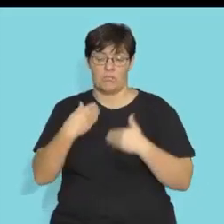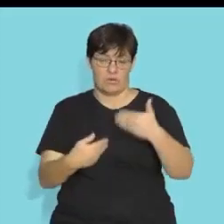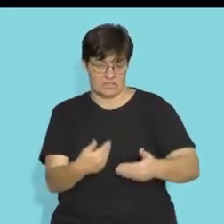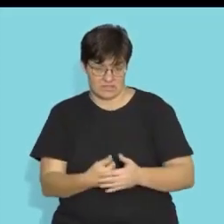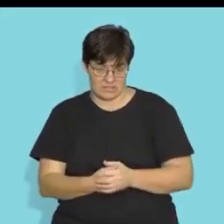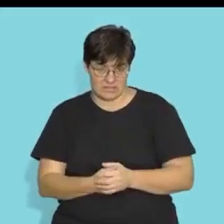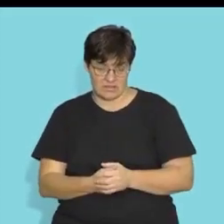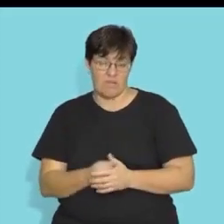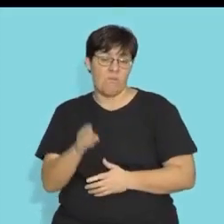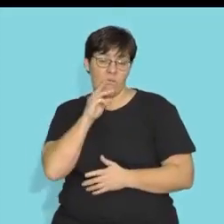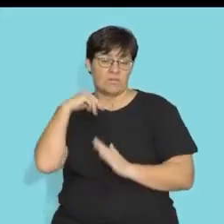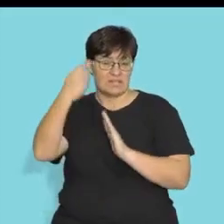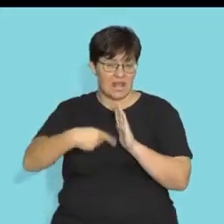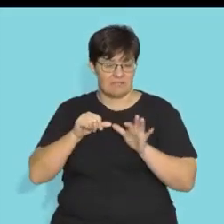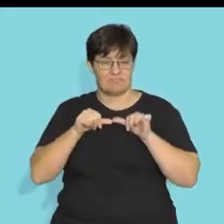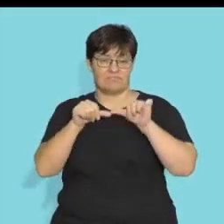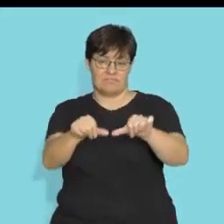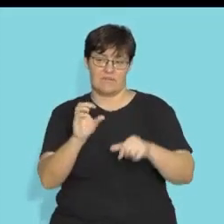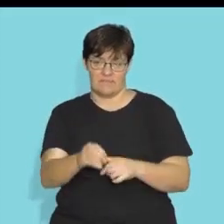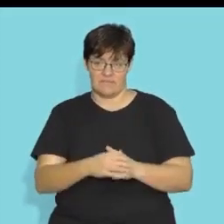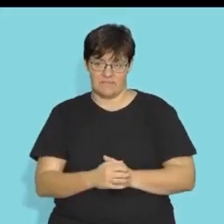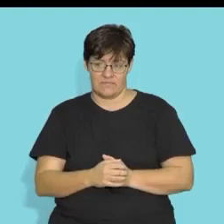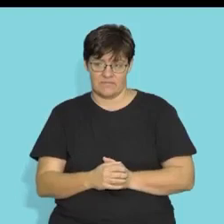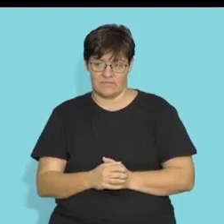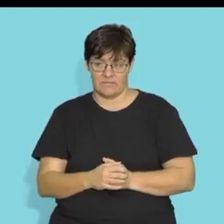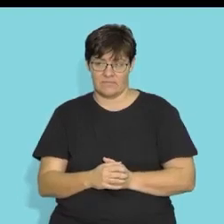biological process that maintains the water cycle.